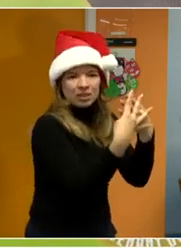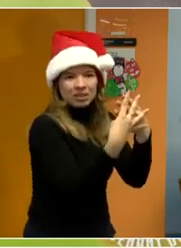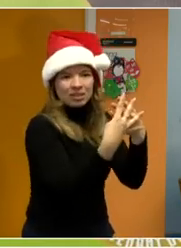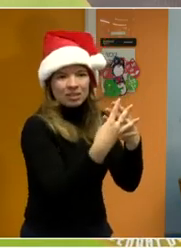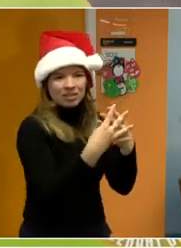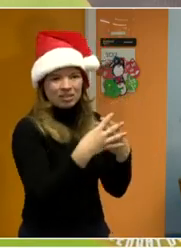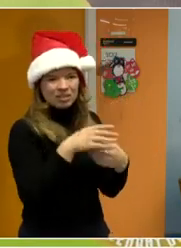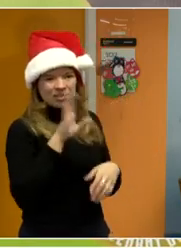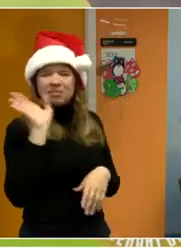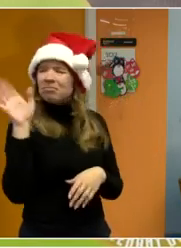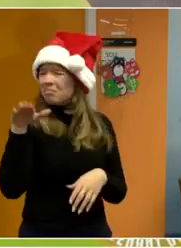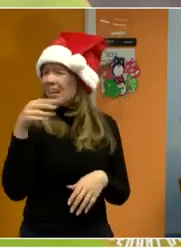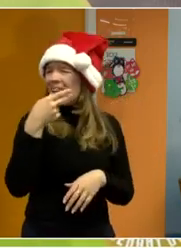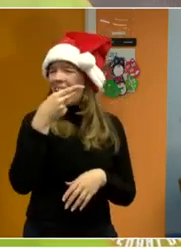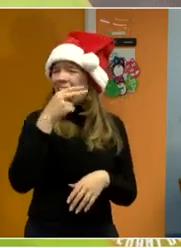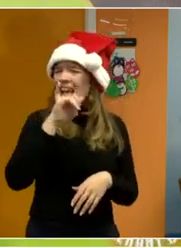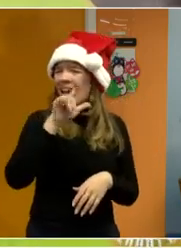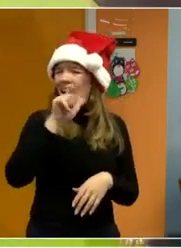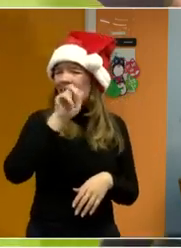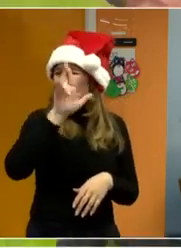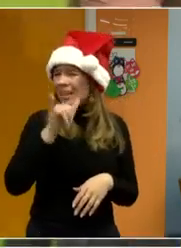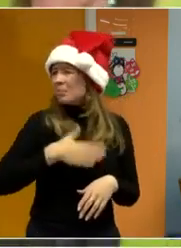about what's available.